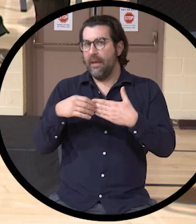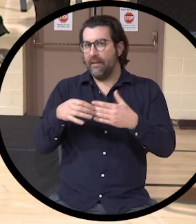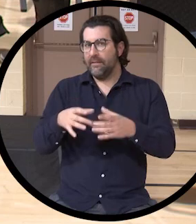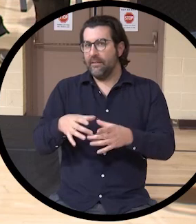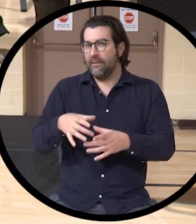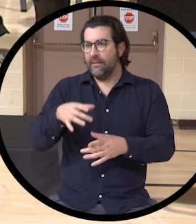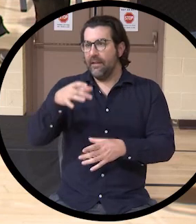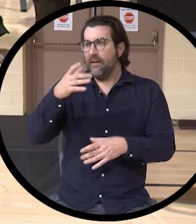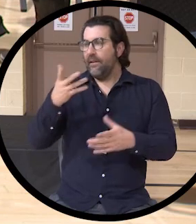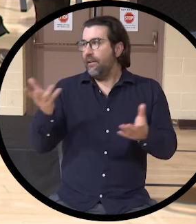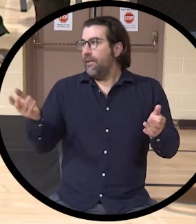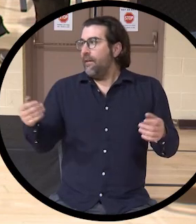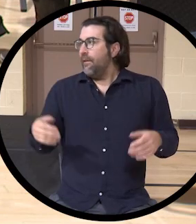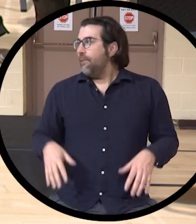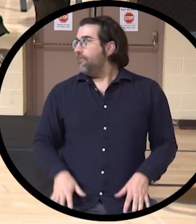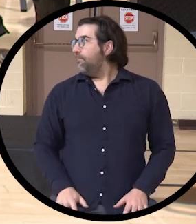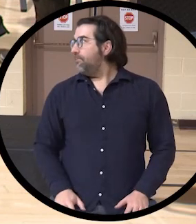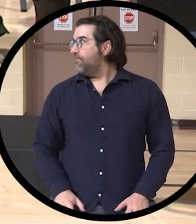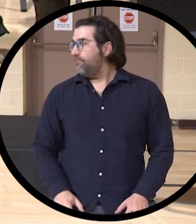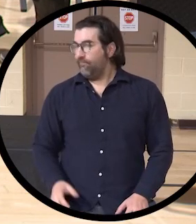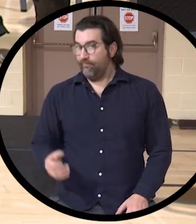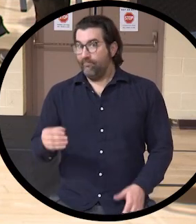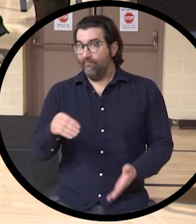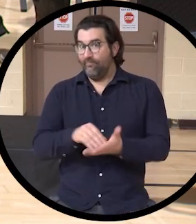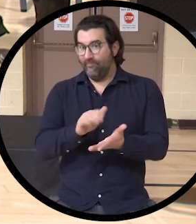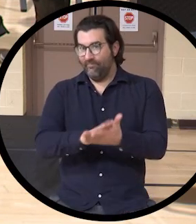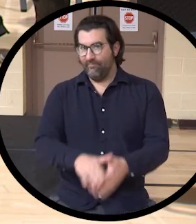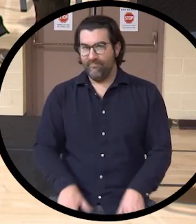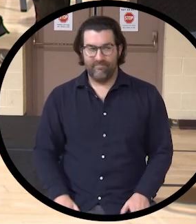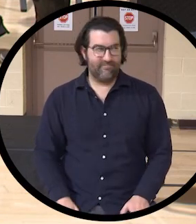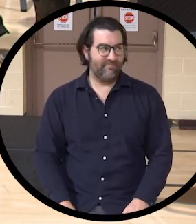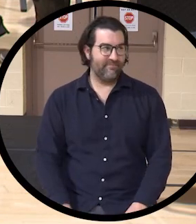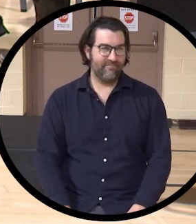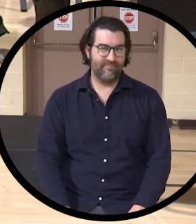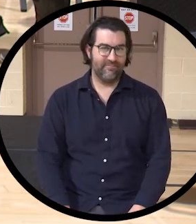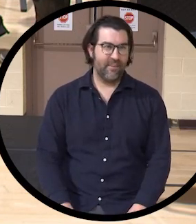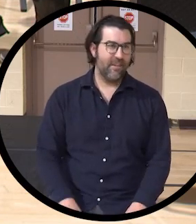which, yeah, noted.